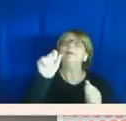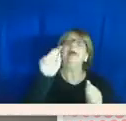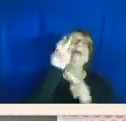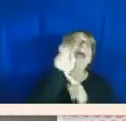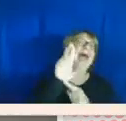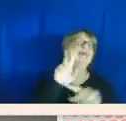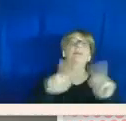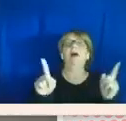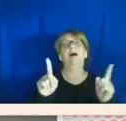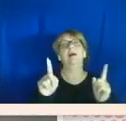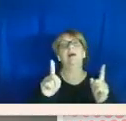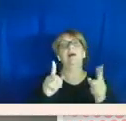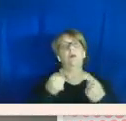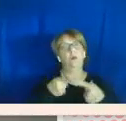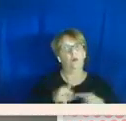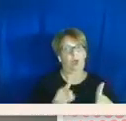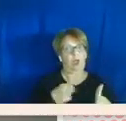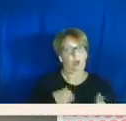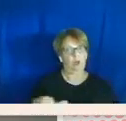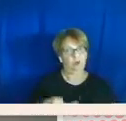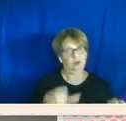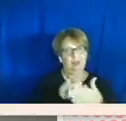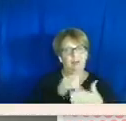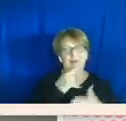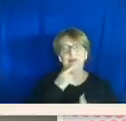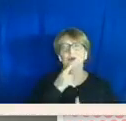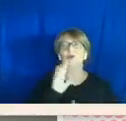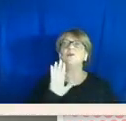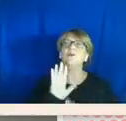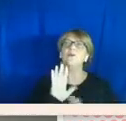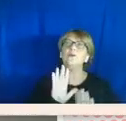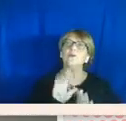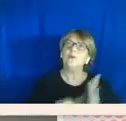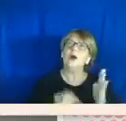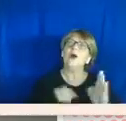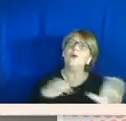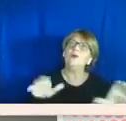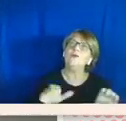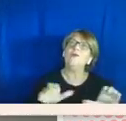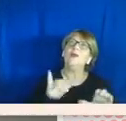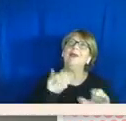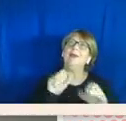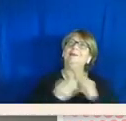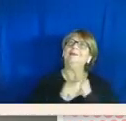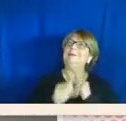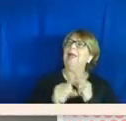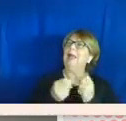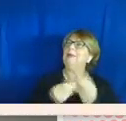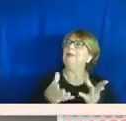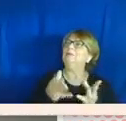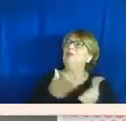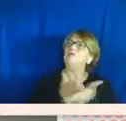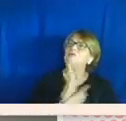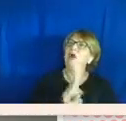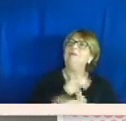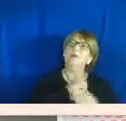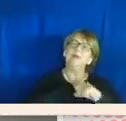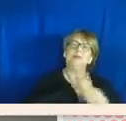it, we said, all we're doing is extending rights and protections that already